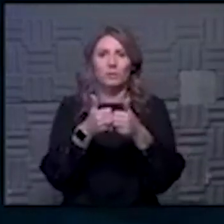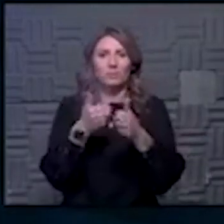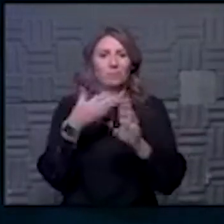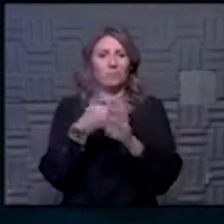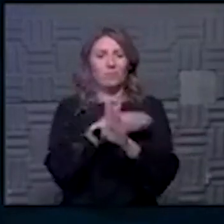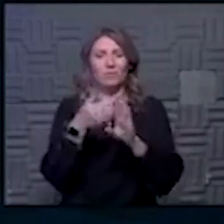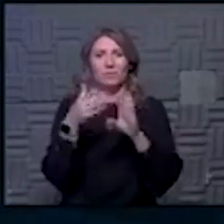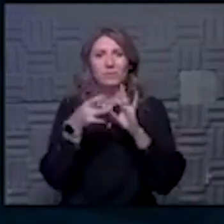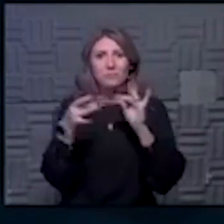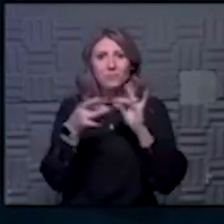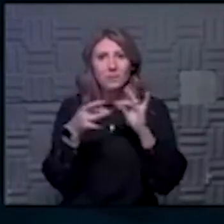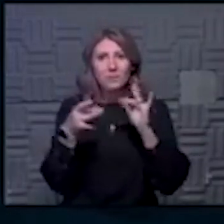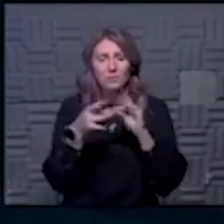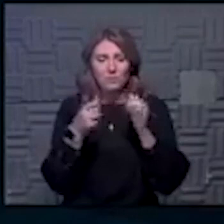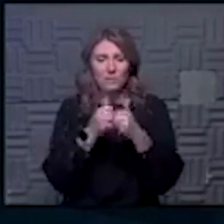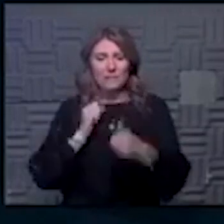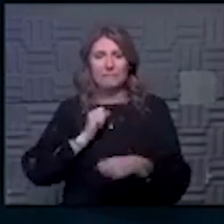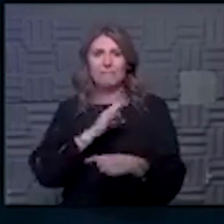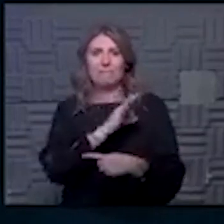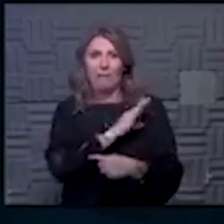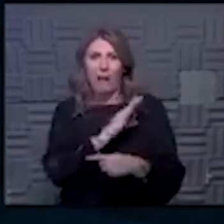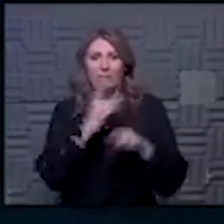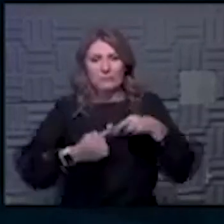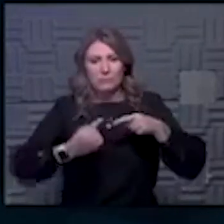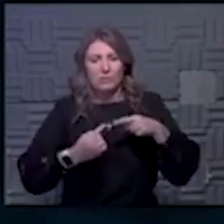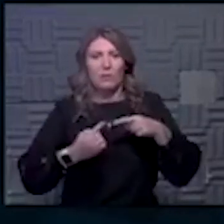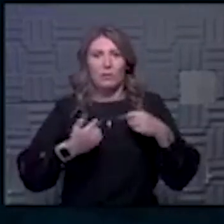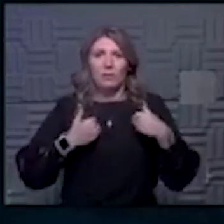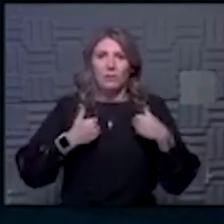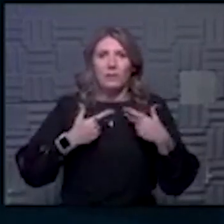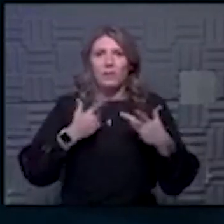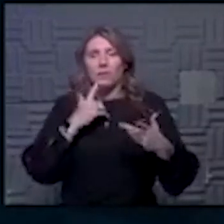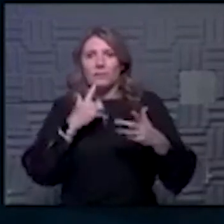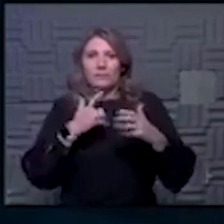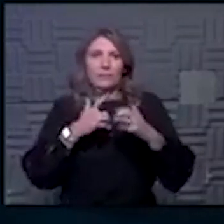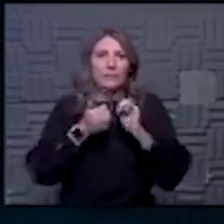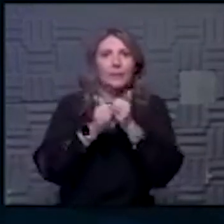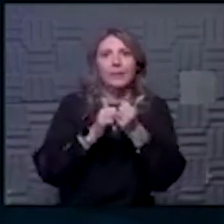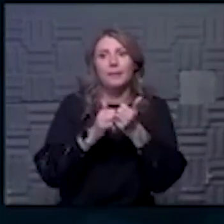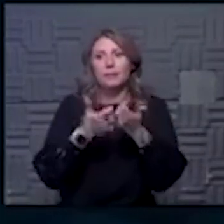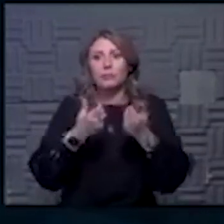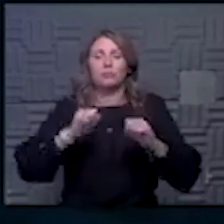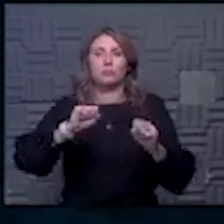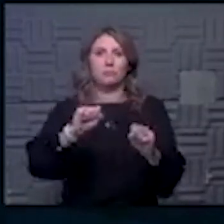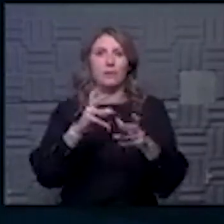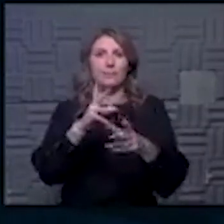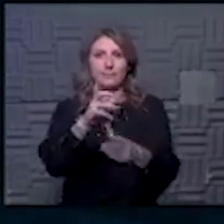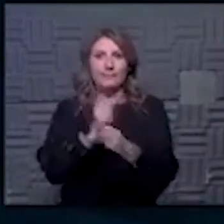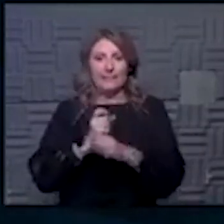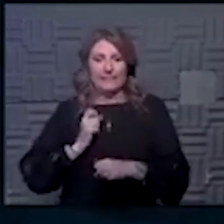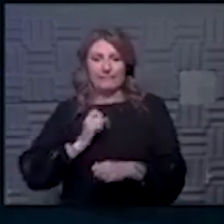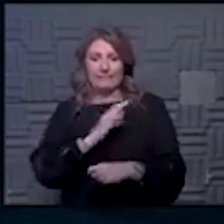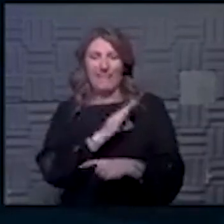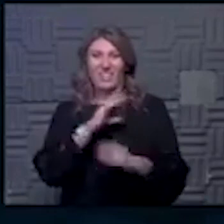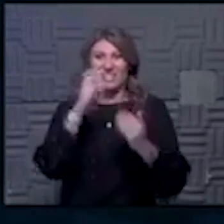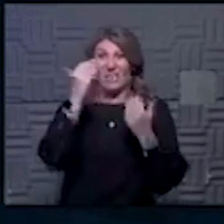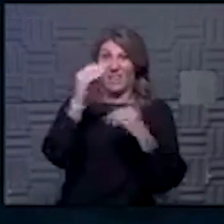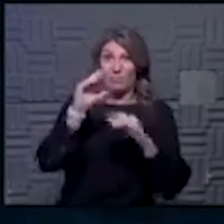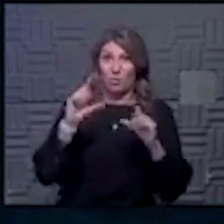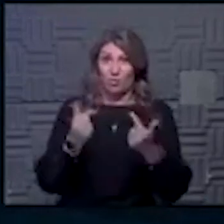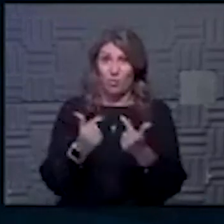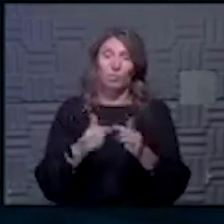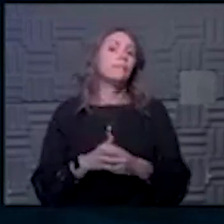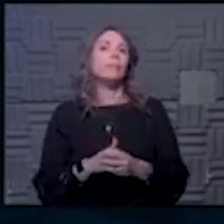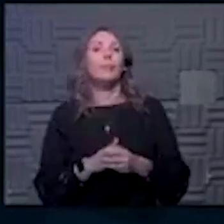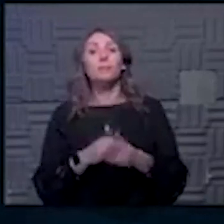mentioned, with staffing. I think we're all competing for the same limited group of staff. And so right this